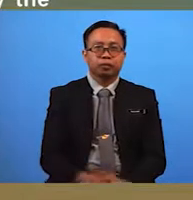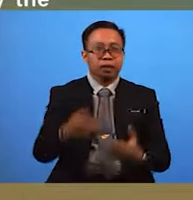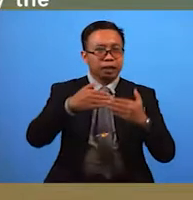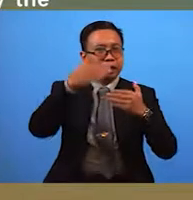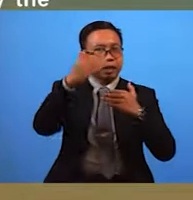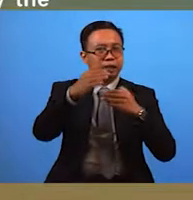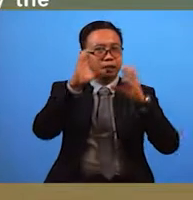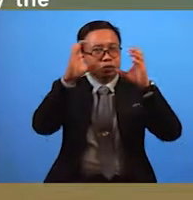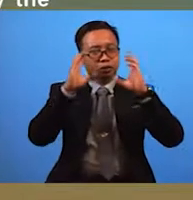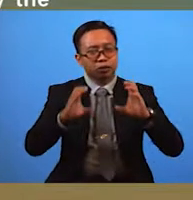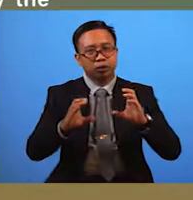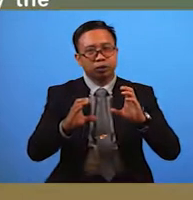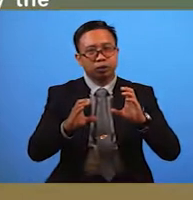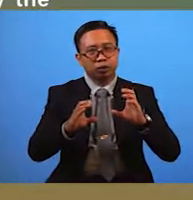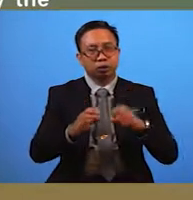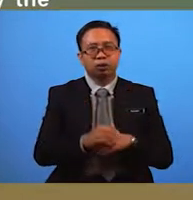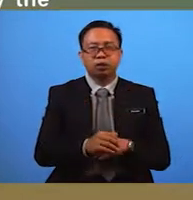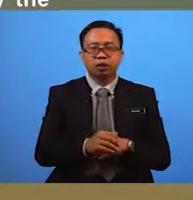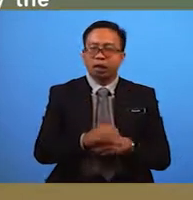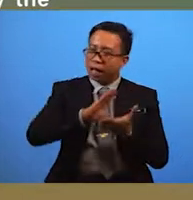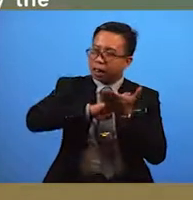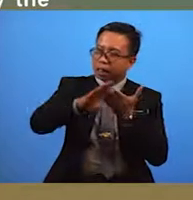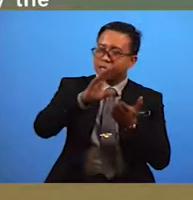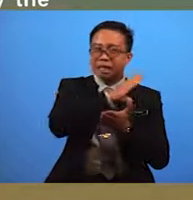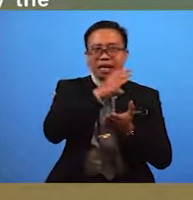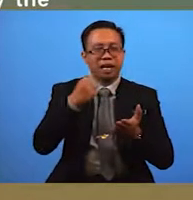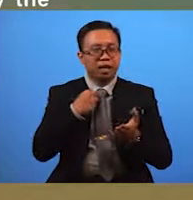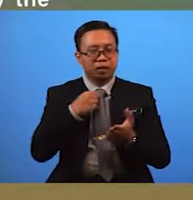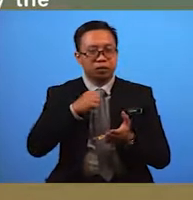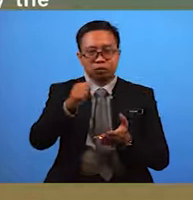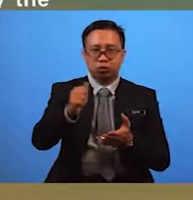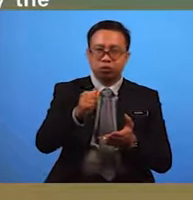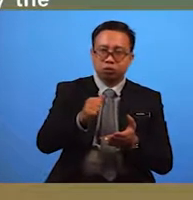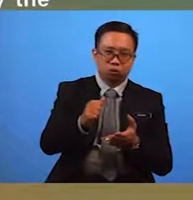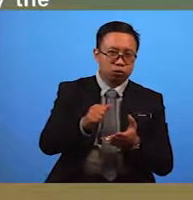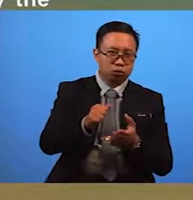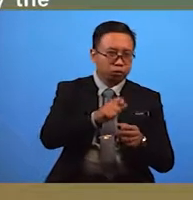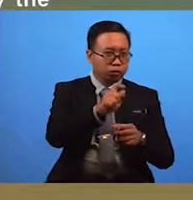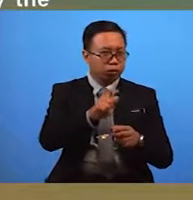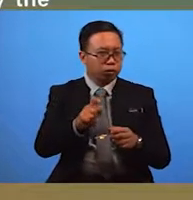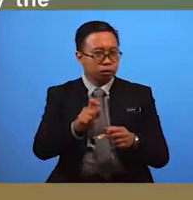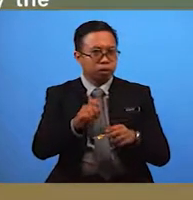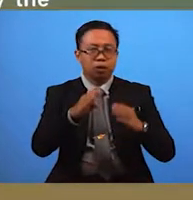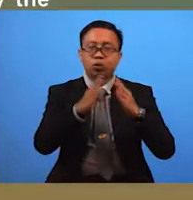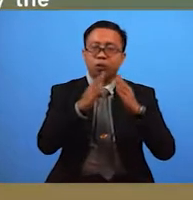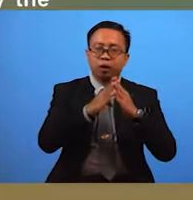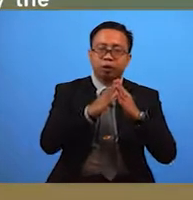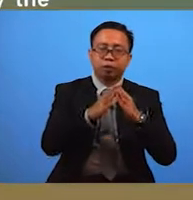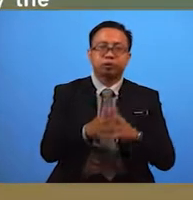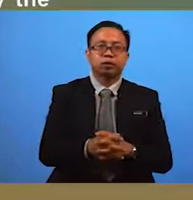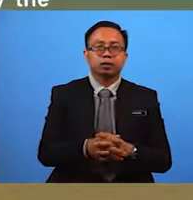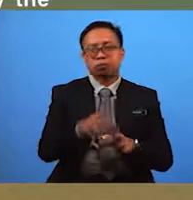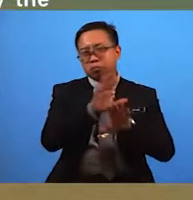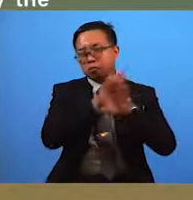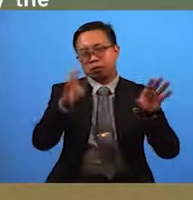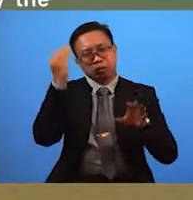The next step is to constantly clean and disinfect surrounding surfaces at home.